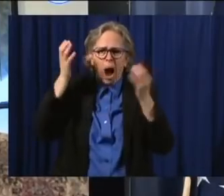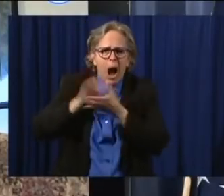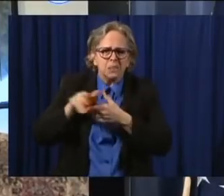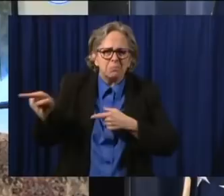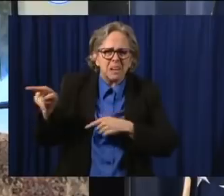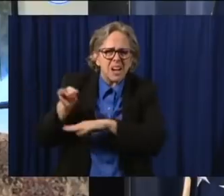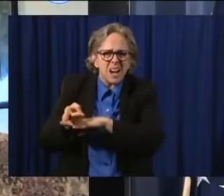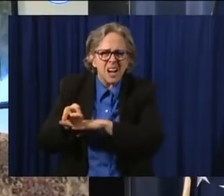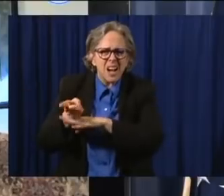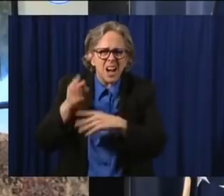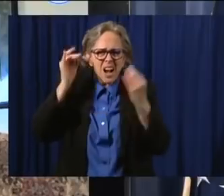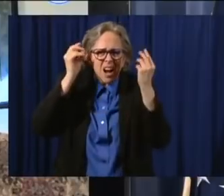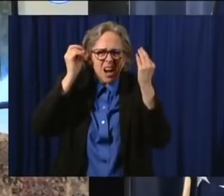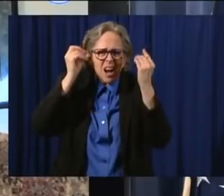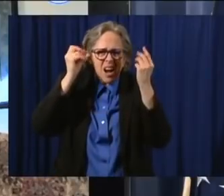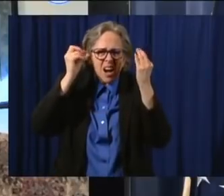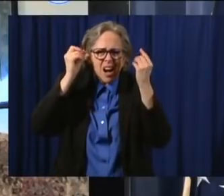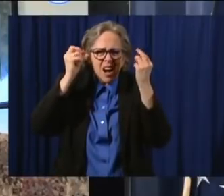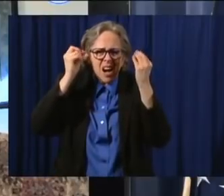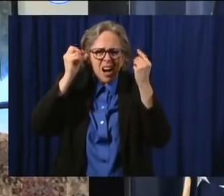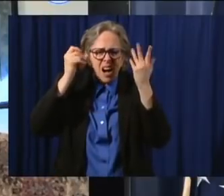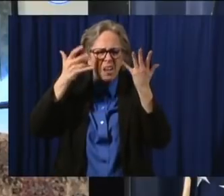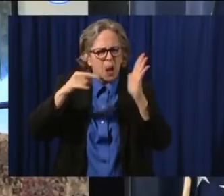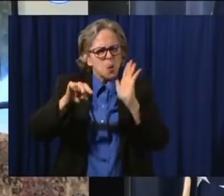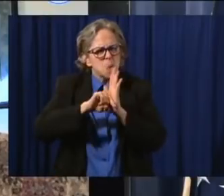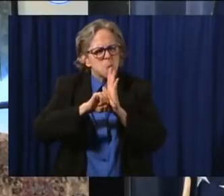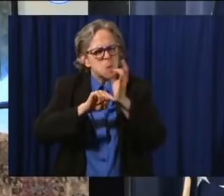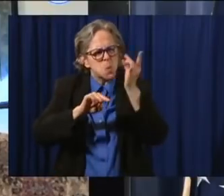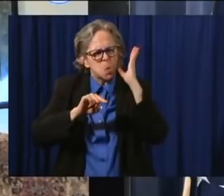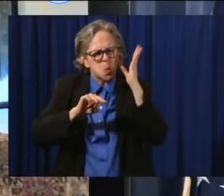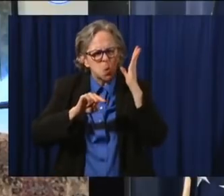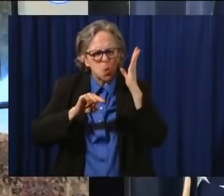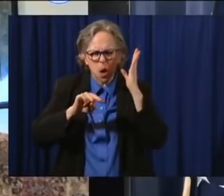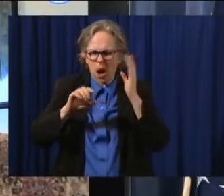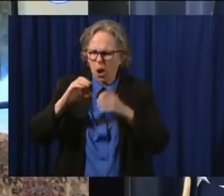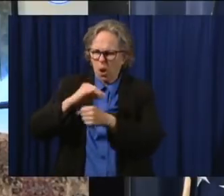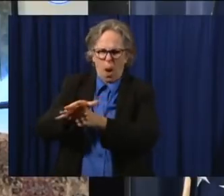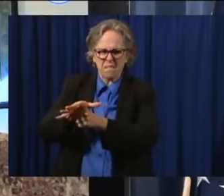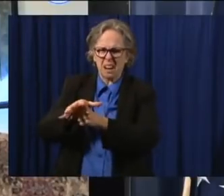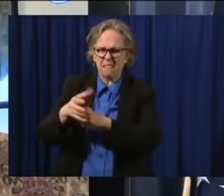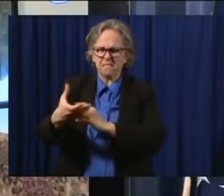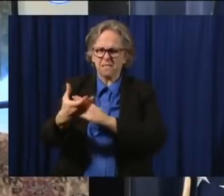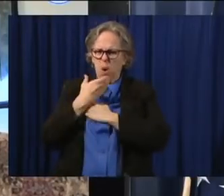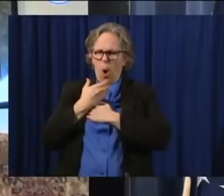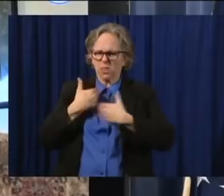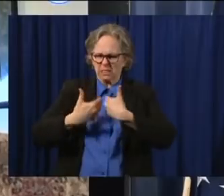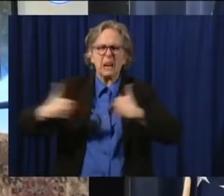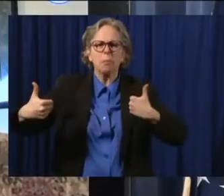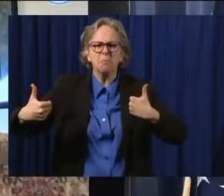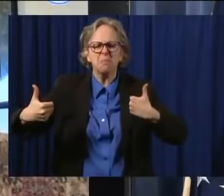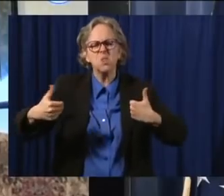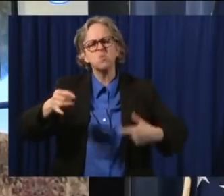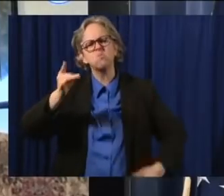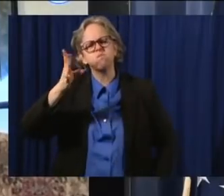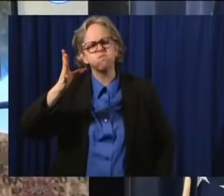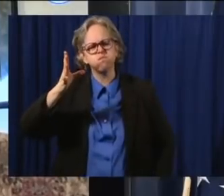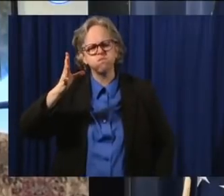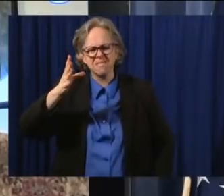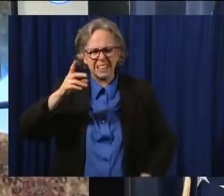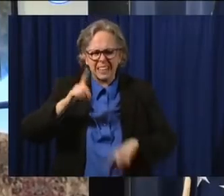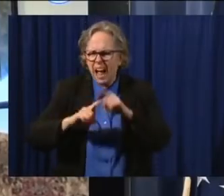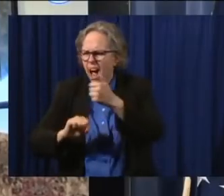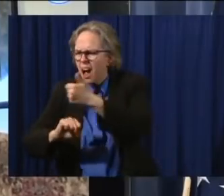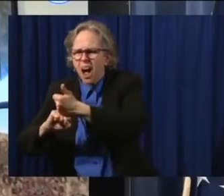with COVID-19. Nobody that you love can really be in there and touch you